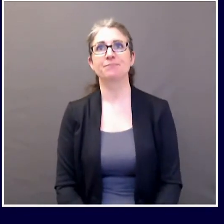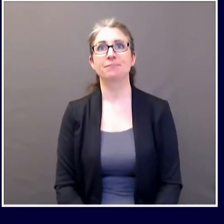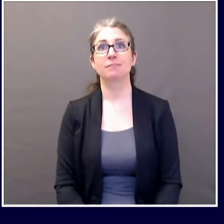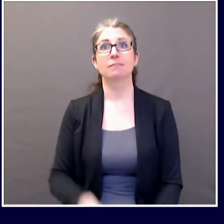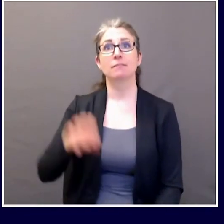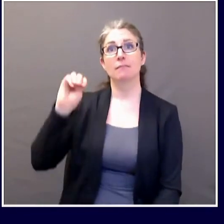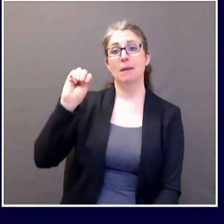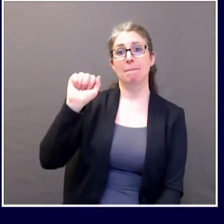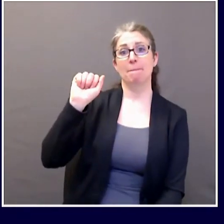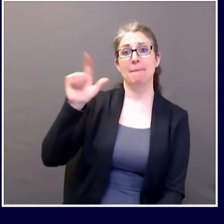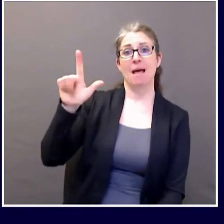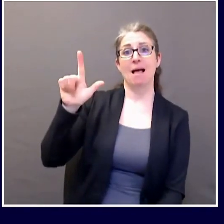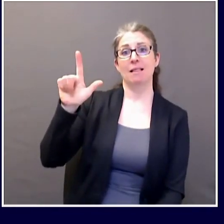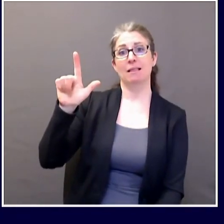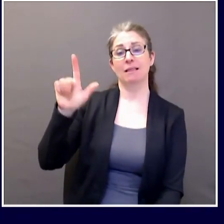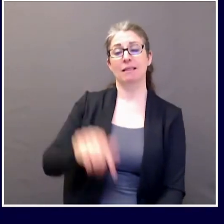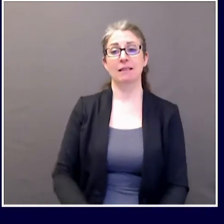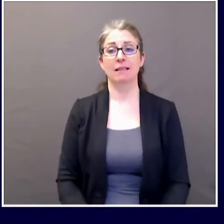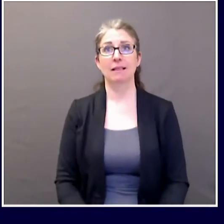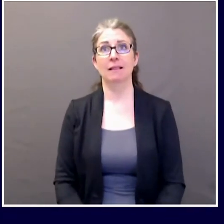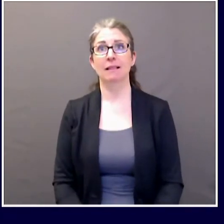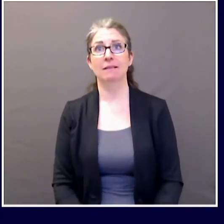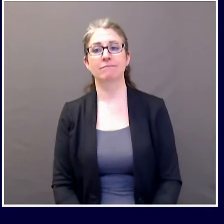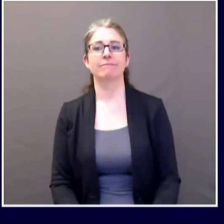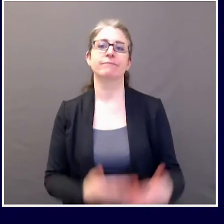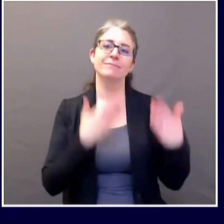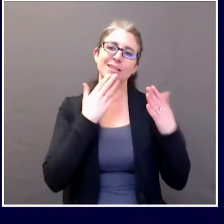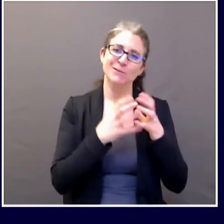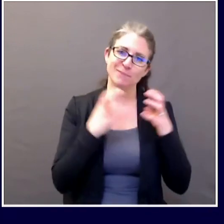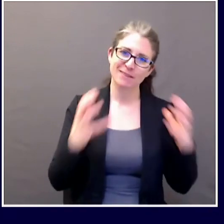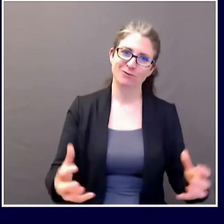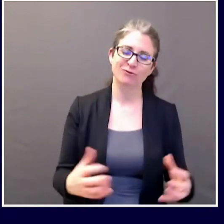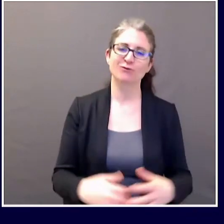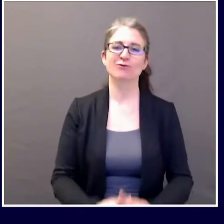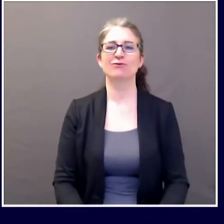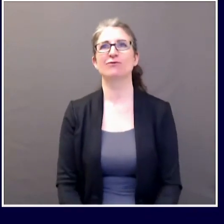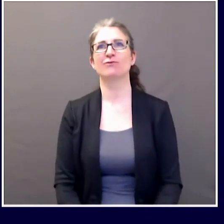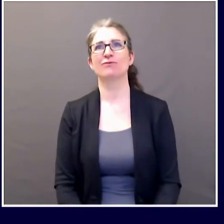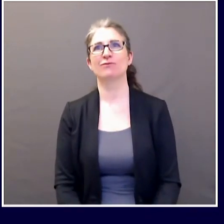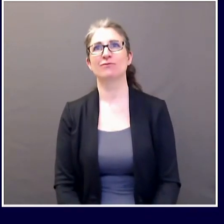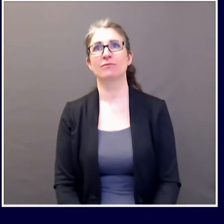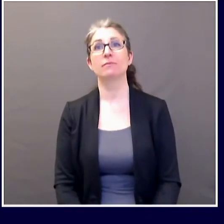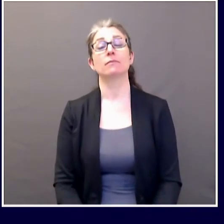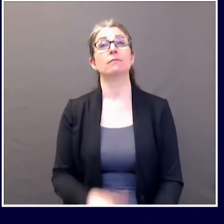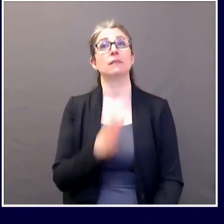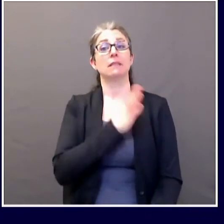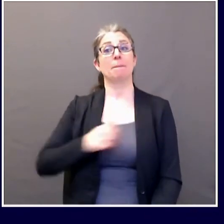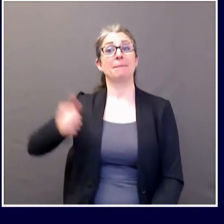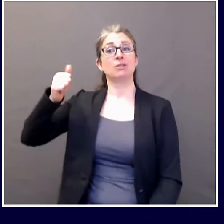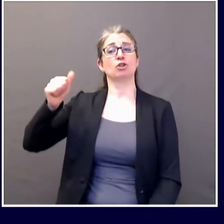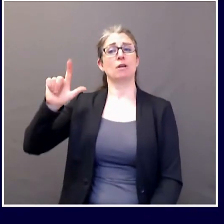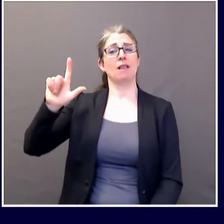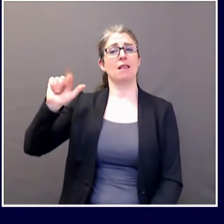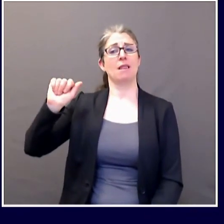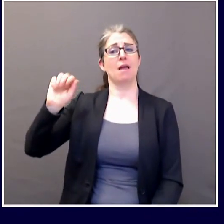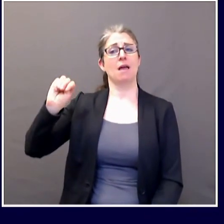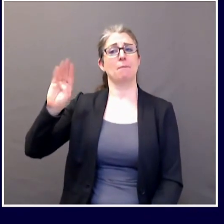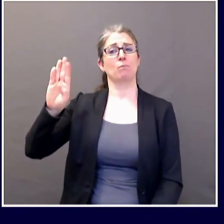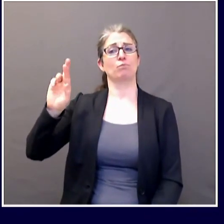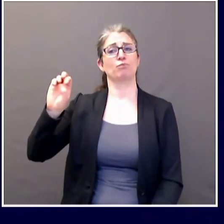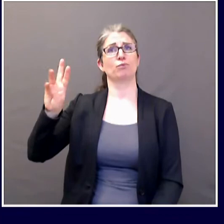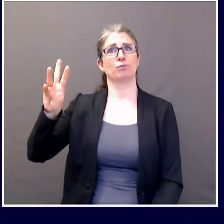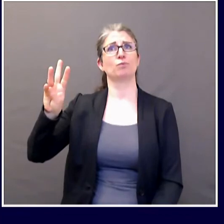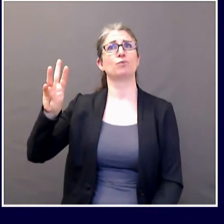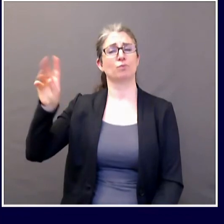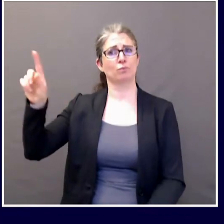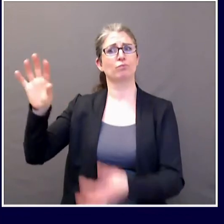Yes, thank you so much, Dr. Shah. Commissioner Lambrou said Maine would move on to people 65 to